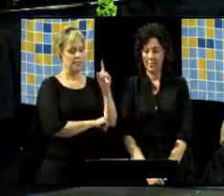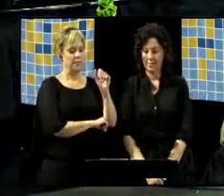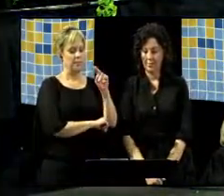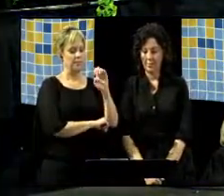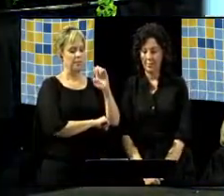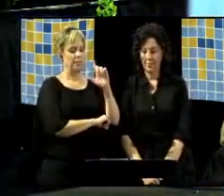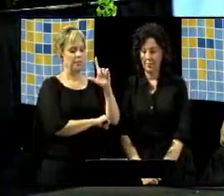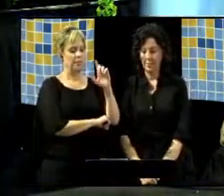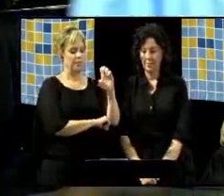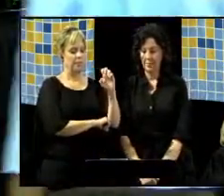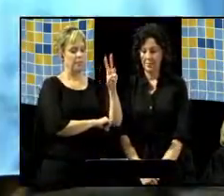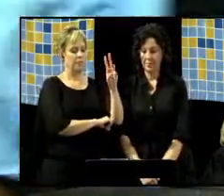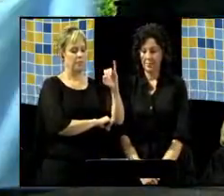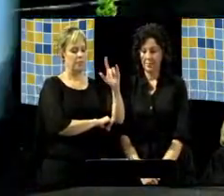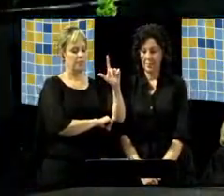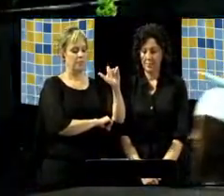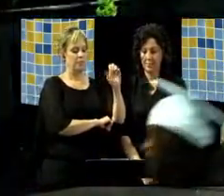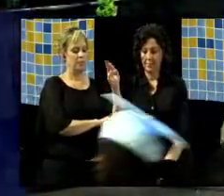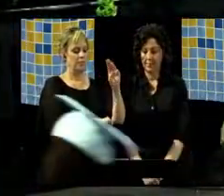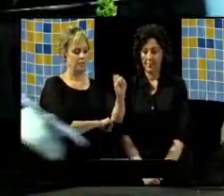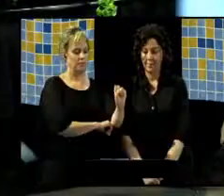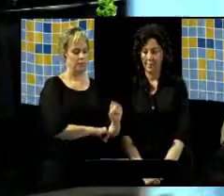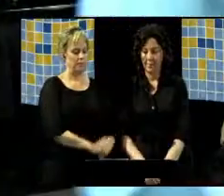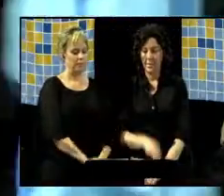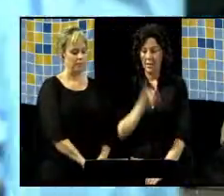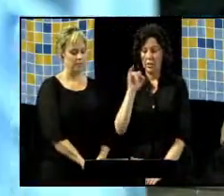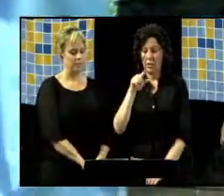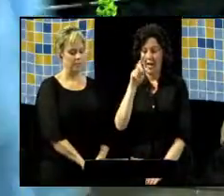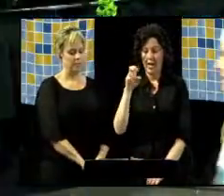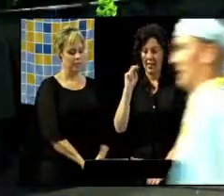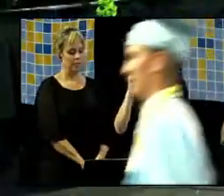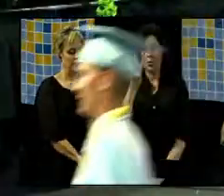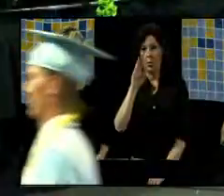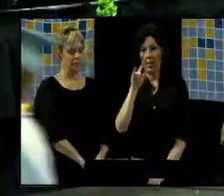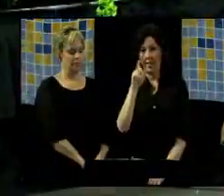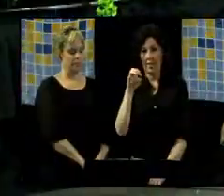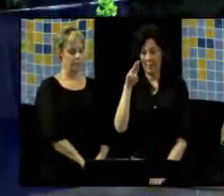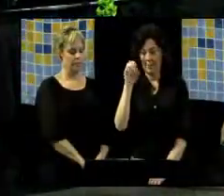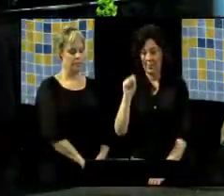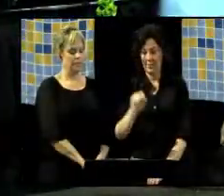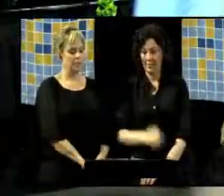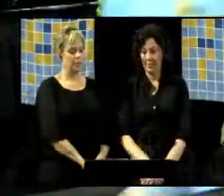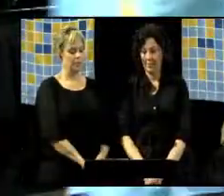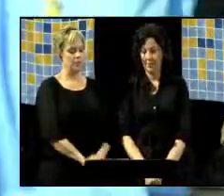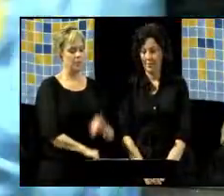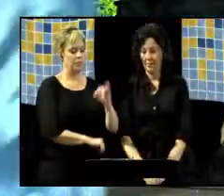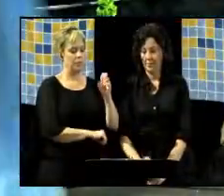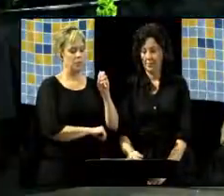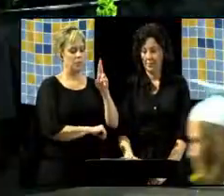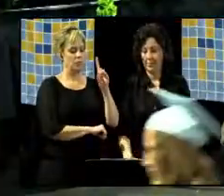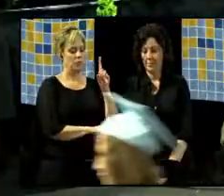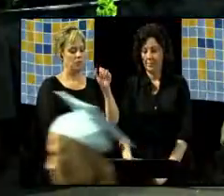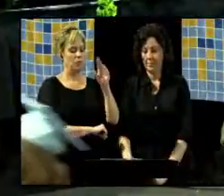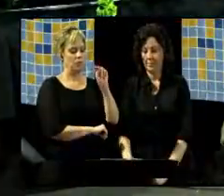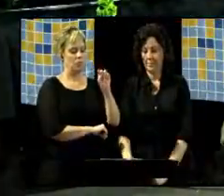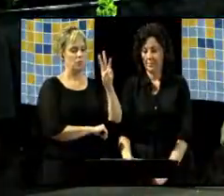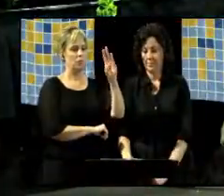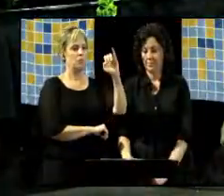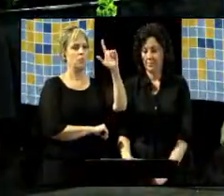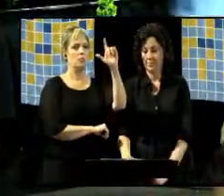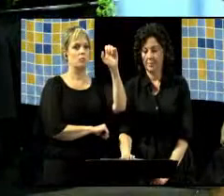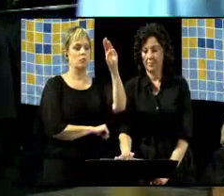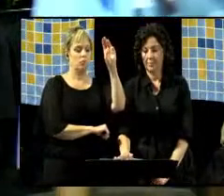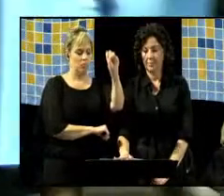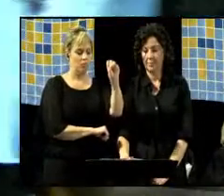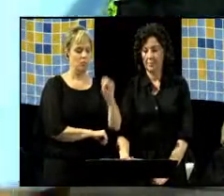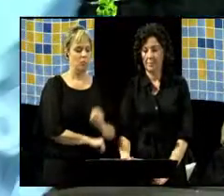Danielle Elise Williams, Jalen LaShawn Williams, Jordan Taylor Hewitt